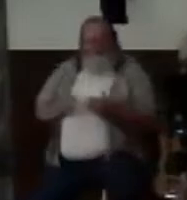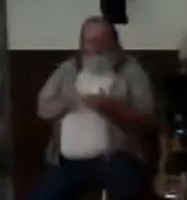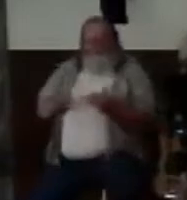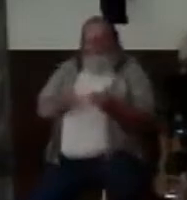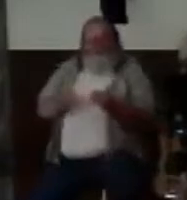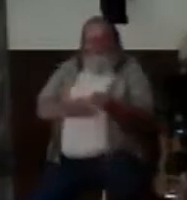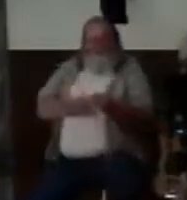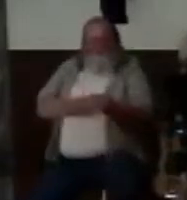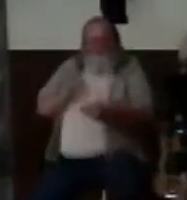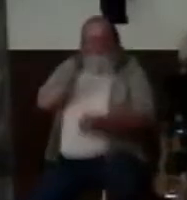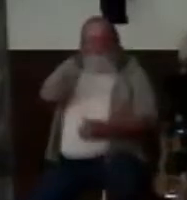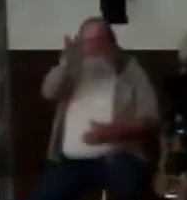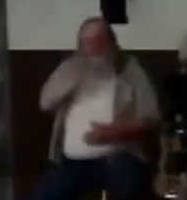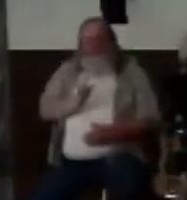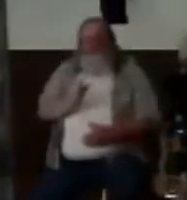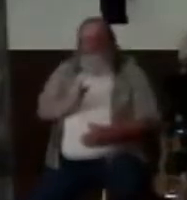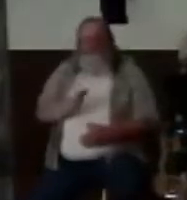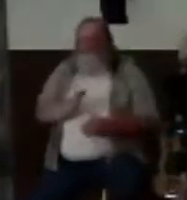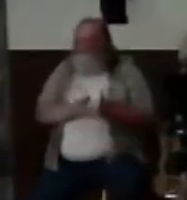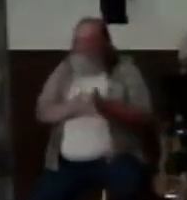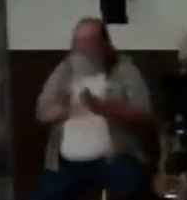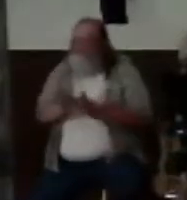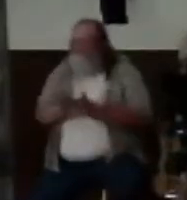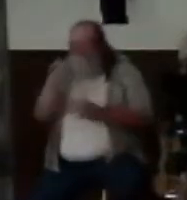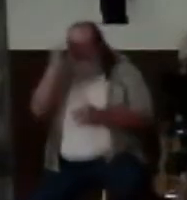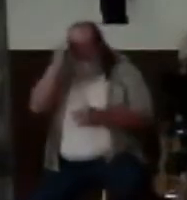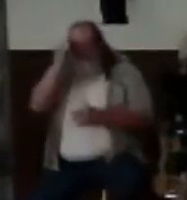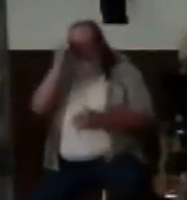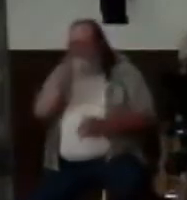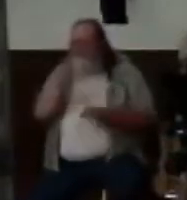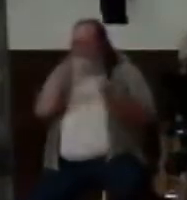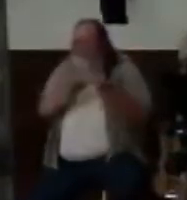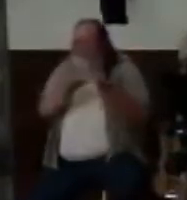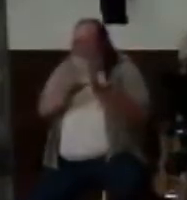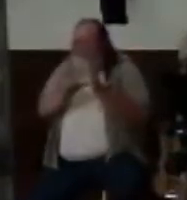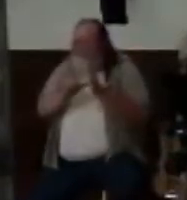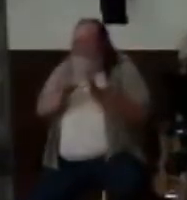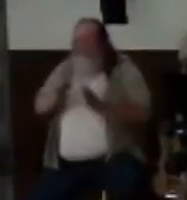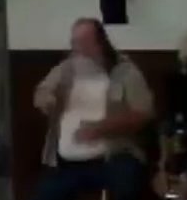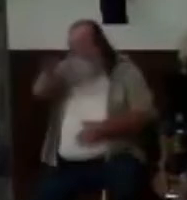Jesus knew the law God had given to Moses and the ceremonies that were required.